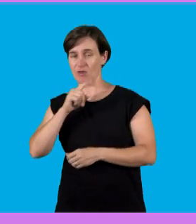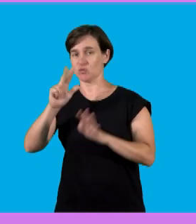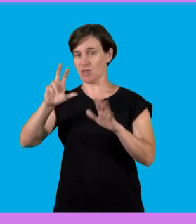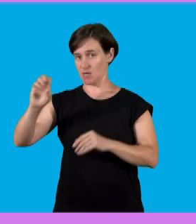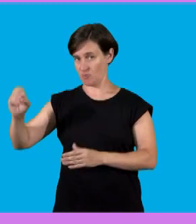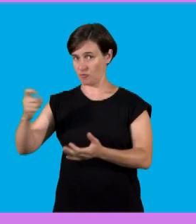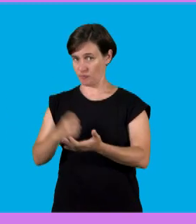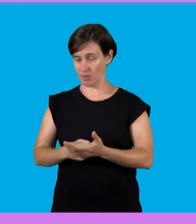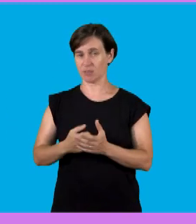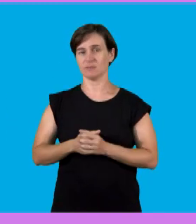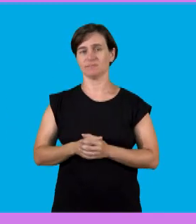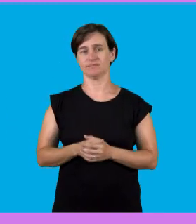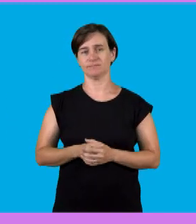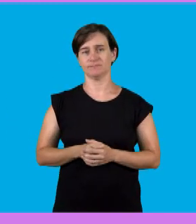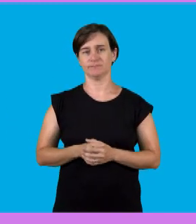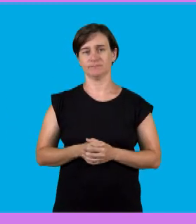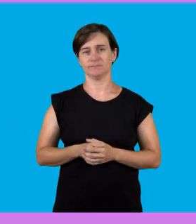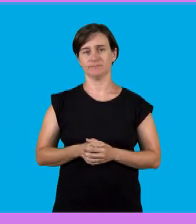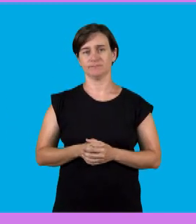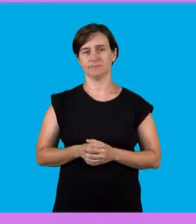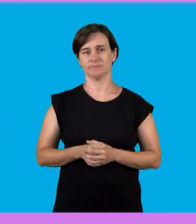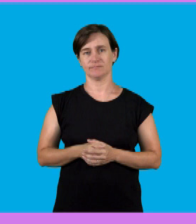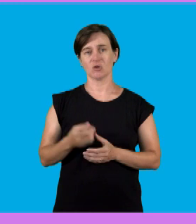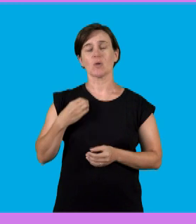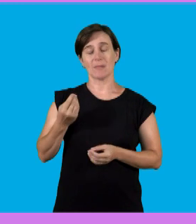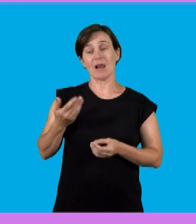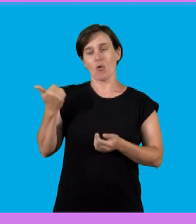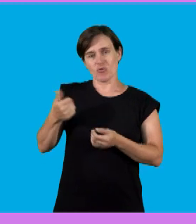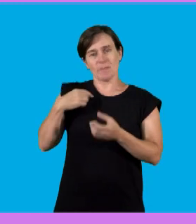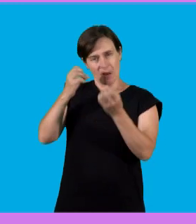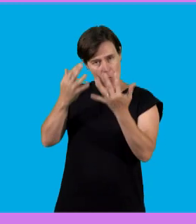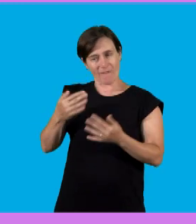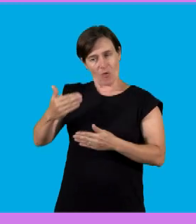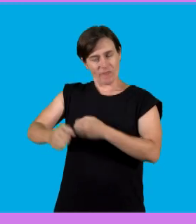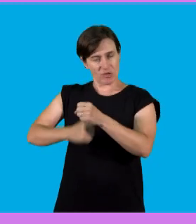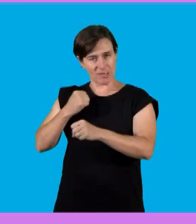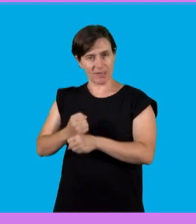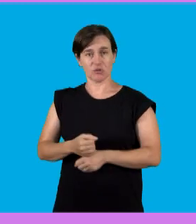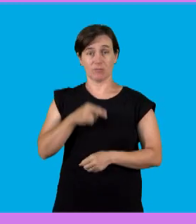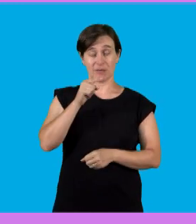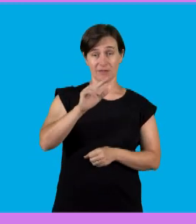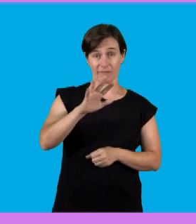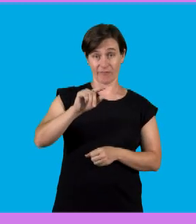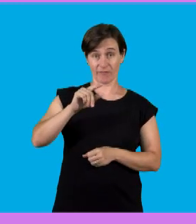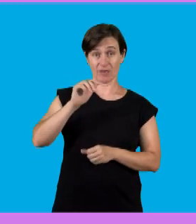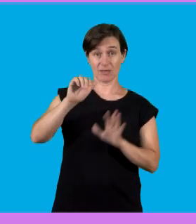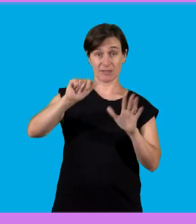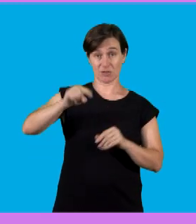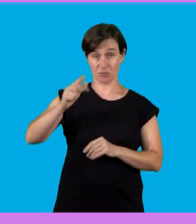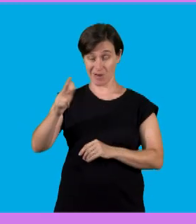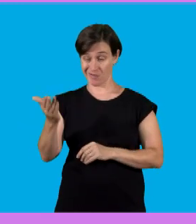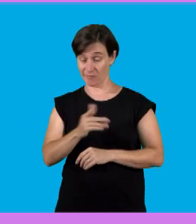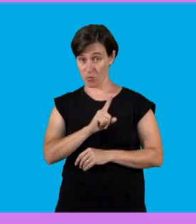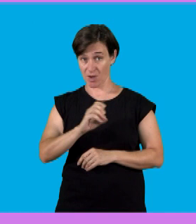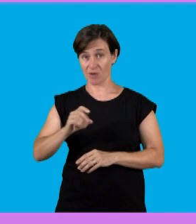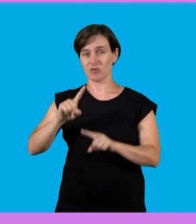550,800 Rand. Okay, so I already have this as an annual value. So therefore I will just say multiply by 6.8 divided by